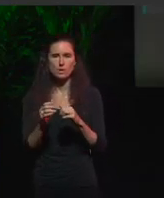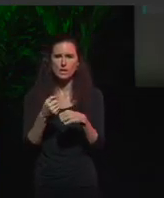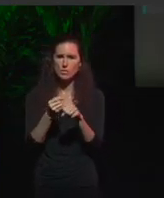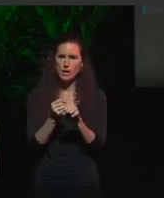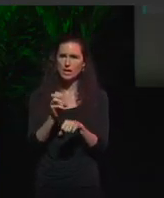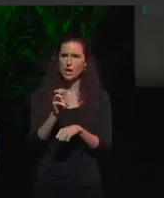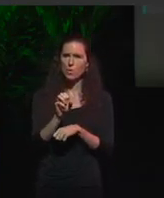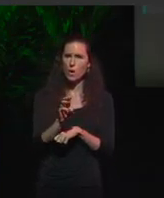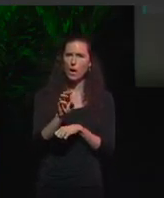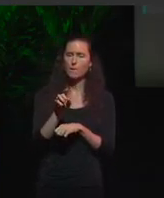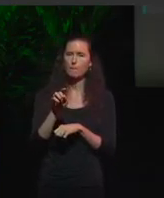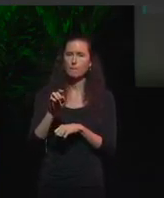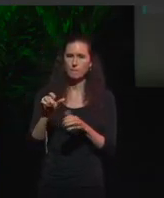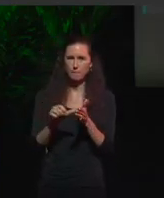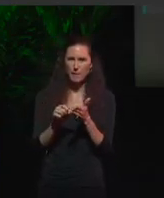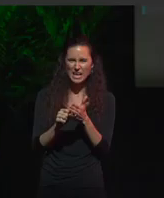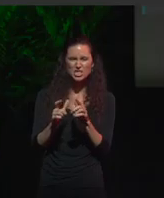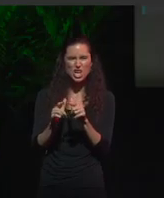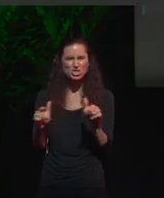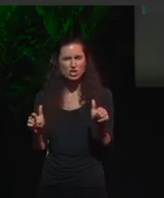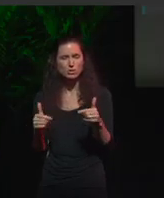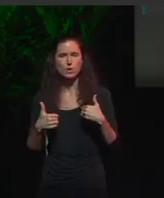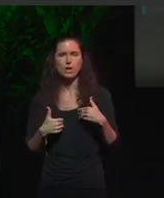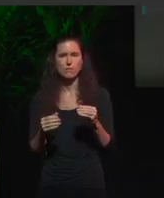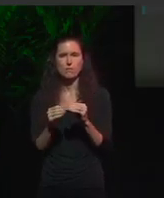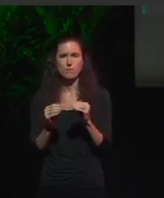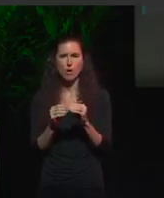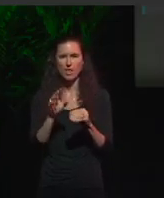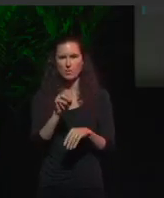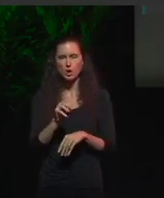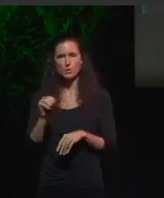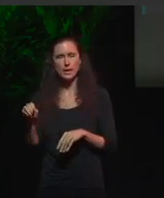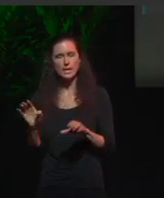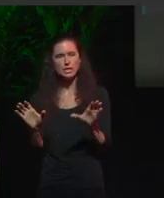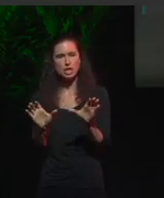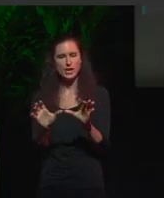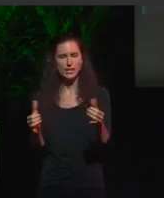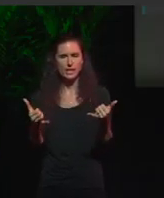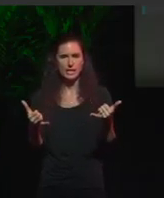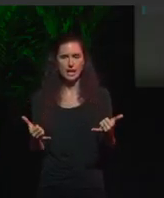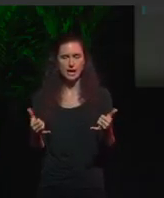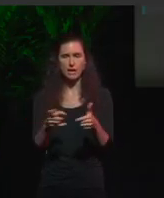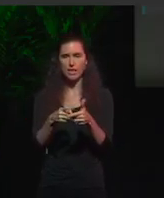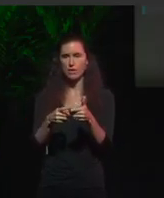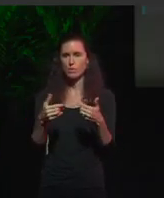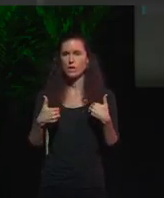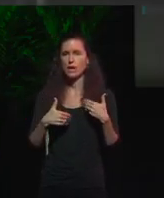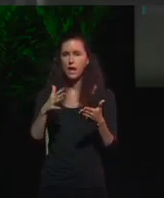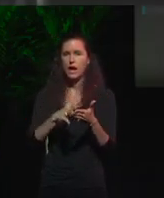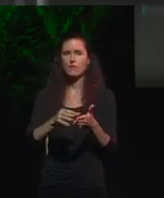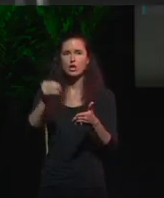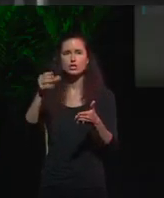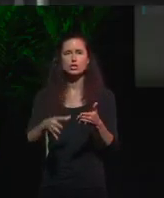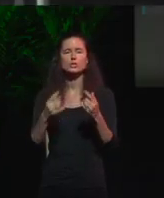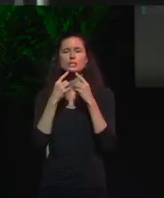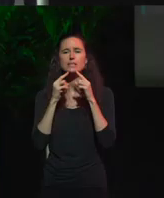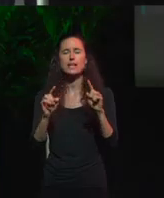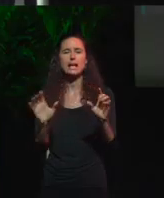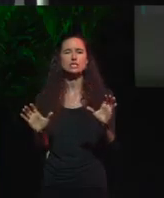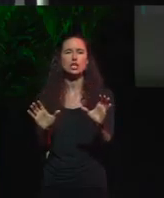their students, et cetera. So we beefed that up and we have a multimedia certificate now. And then finally on there, we have our student success